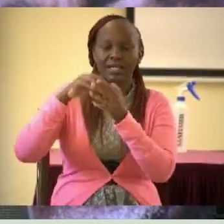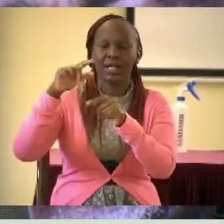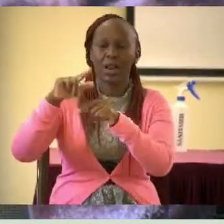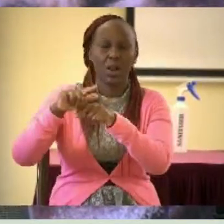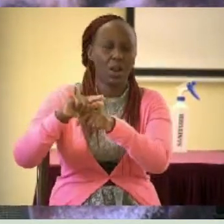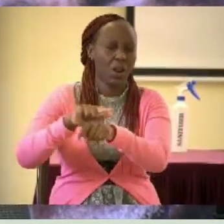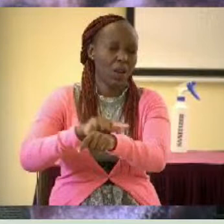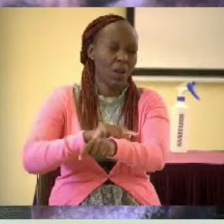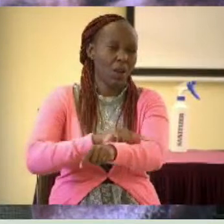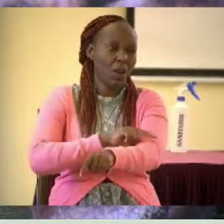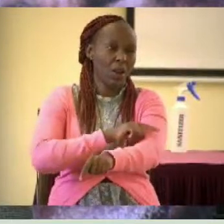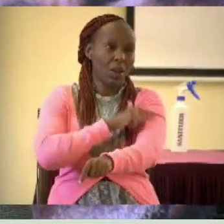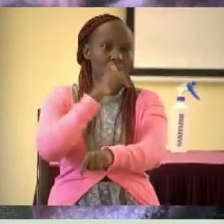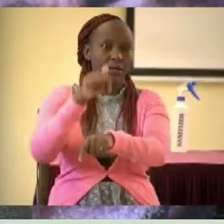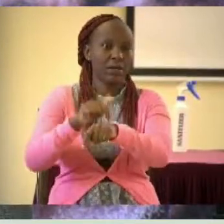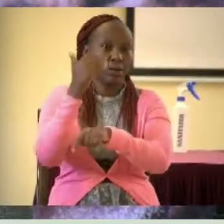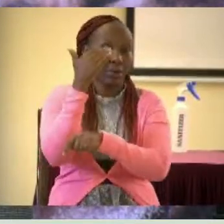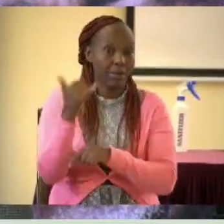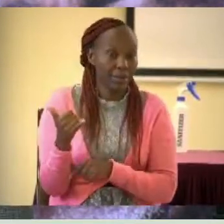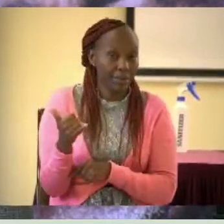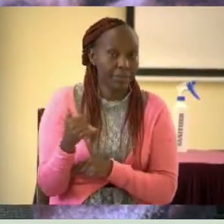long. Why?